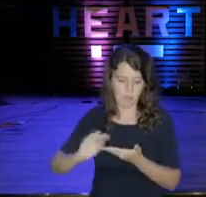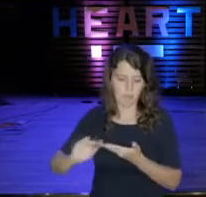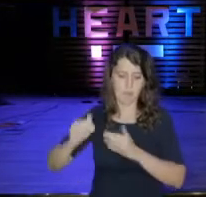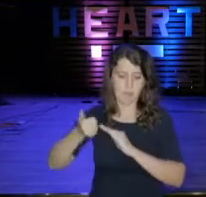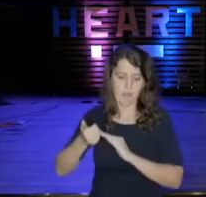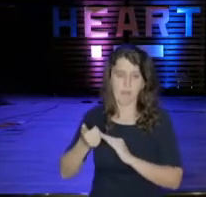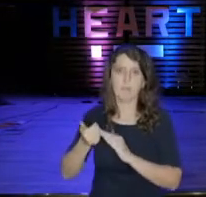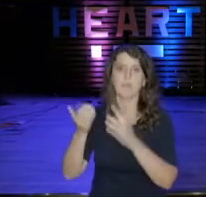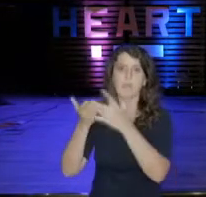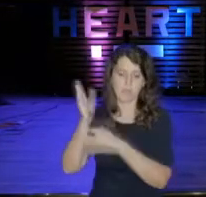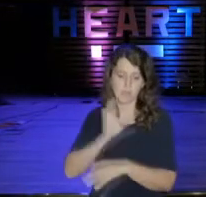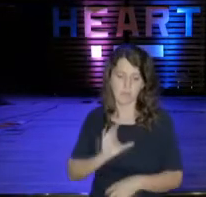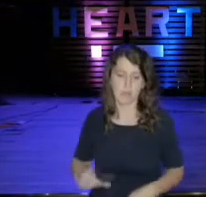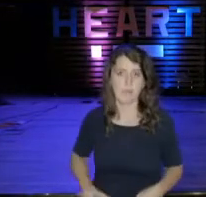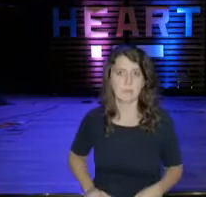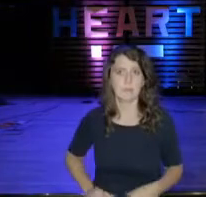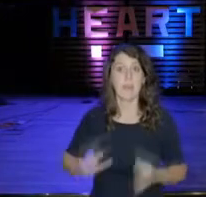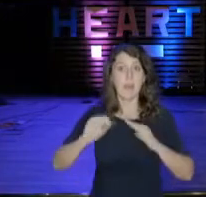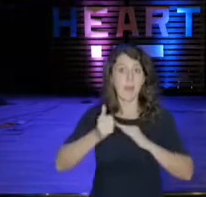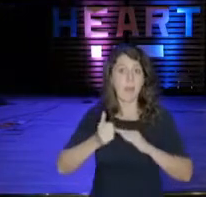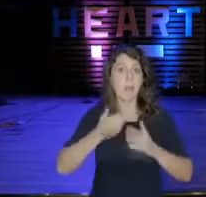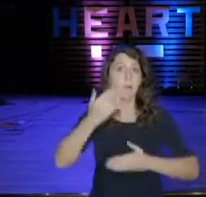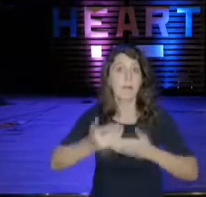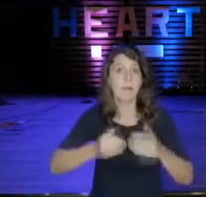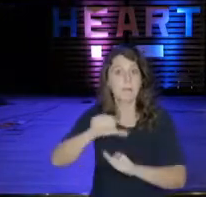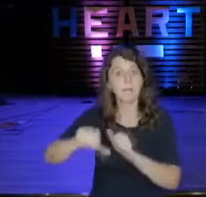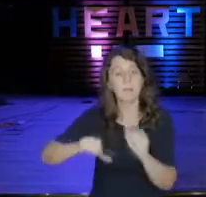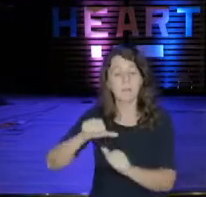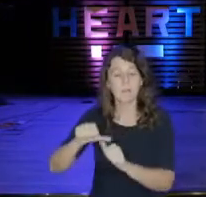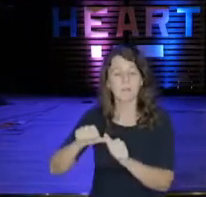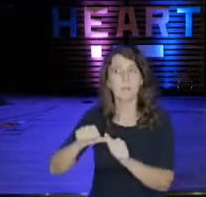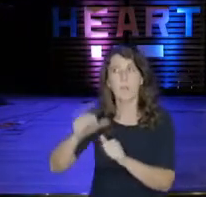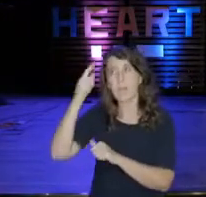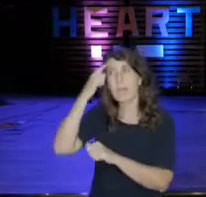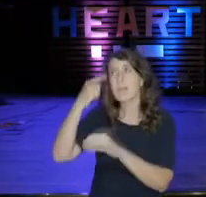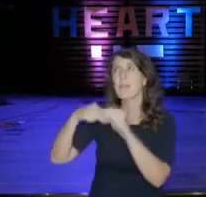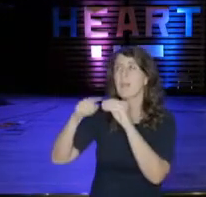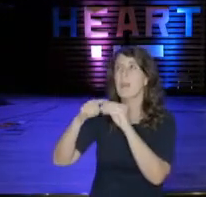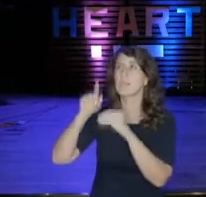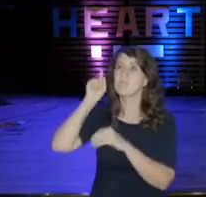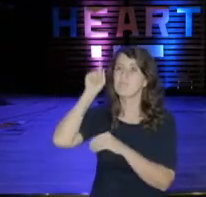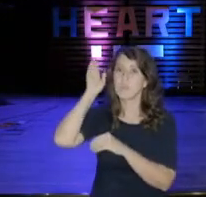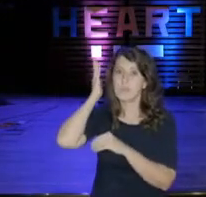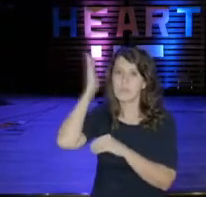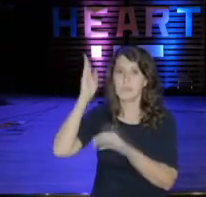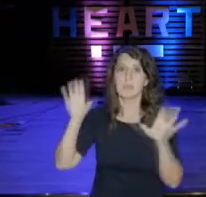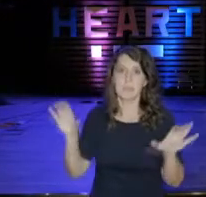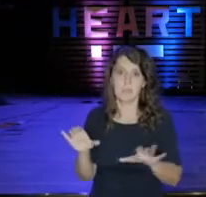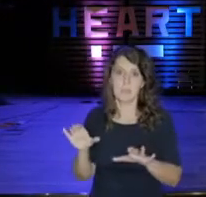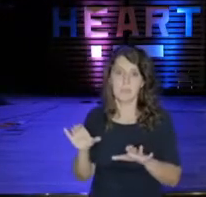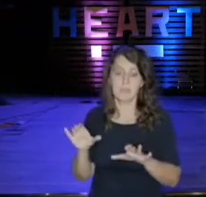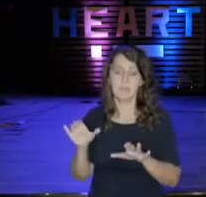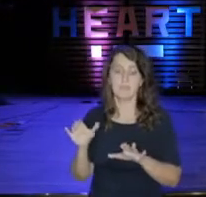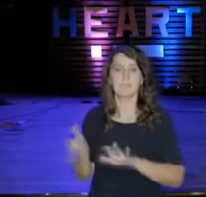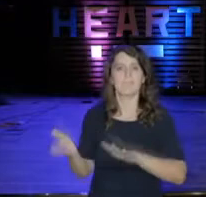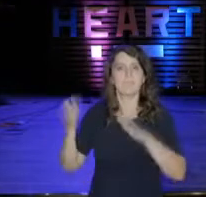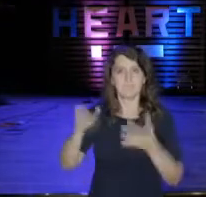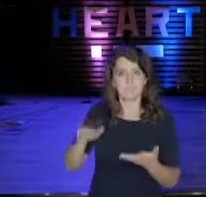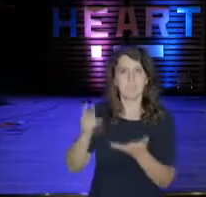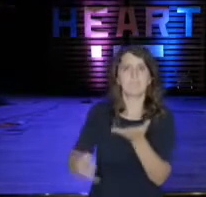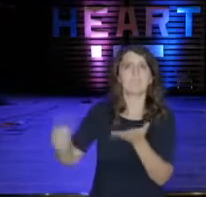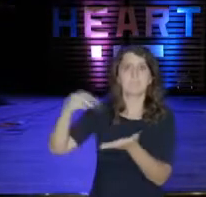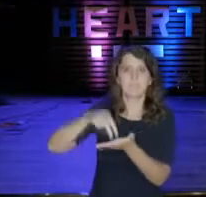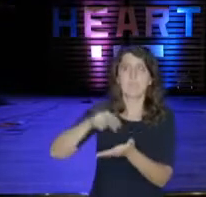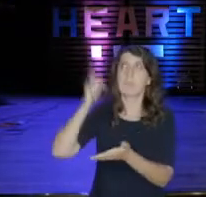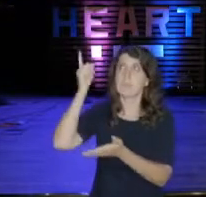consider what Christ has done. Through his death and his resurrection, God has forgiven us. This passage in